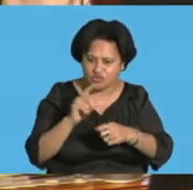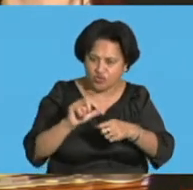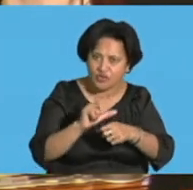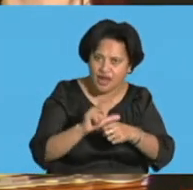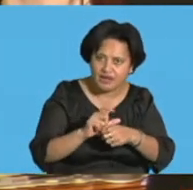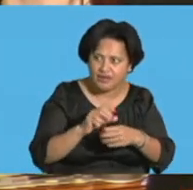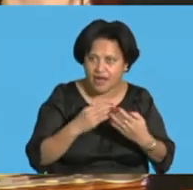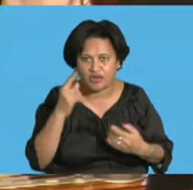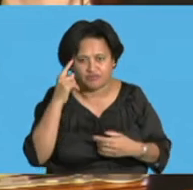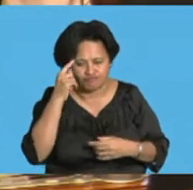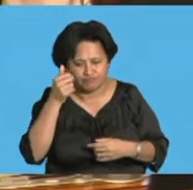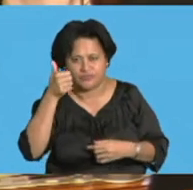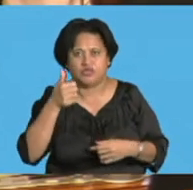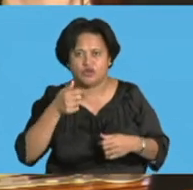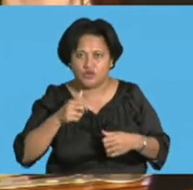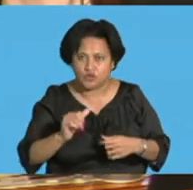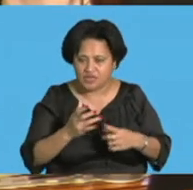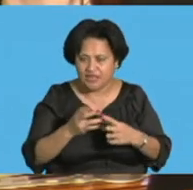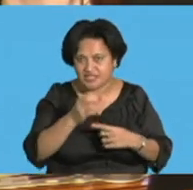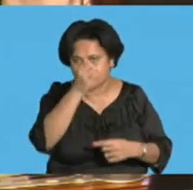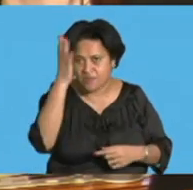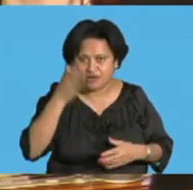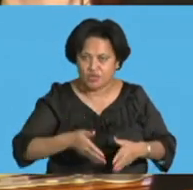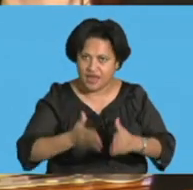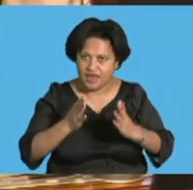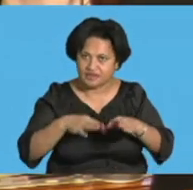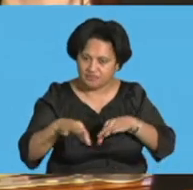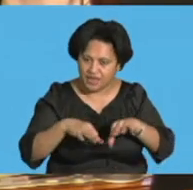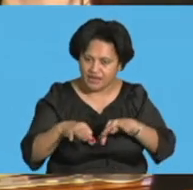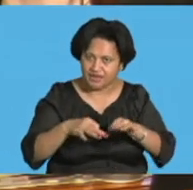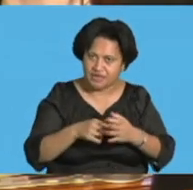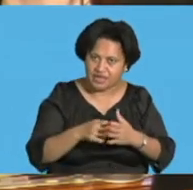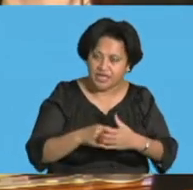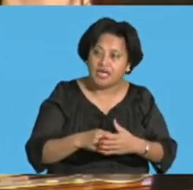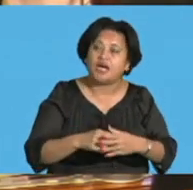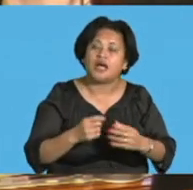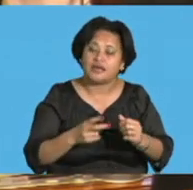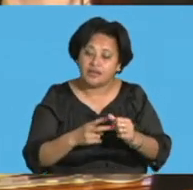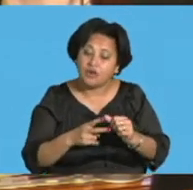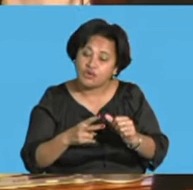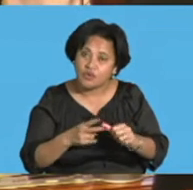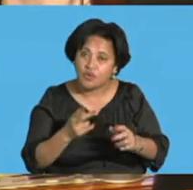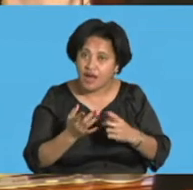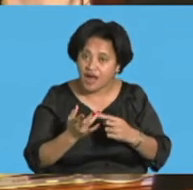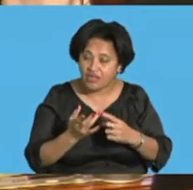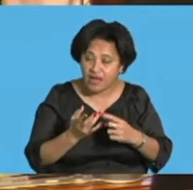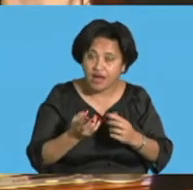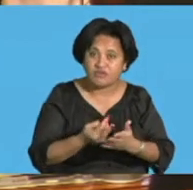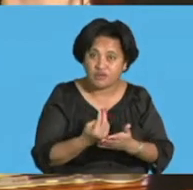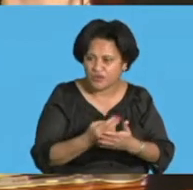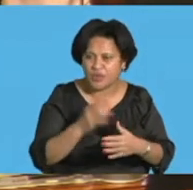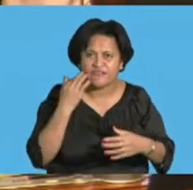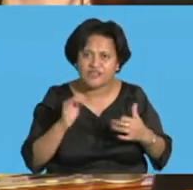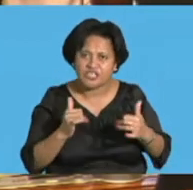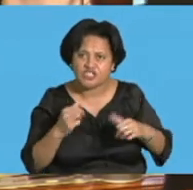greater efficiencies, and to root out wastage. However, we will also complete the rehabilitation work necessitated as a result of TC Winston, and